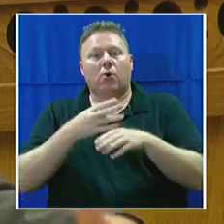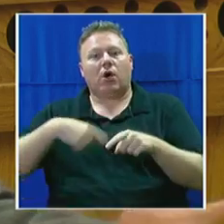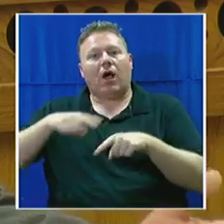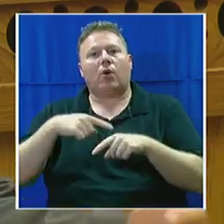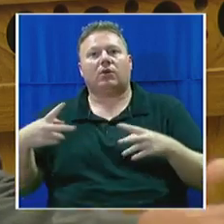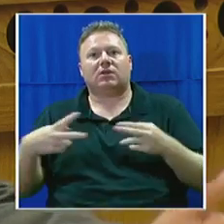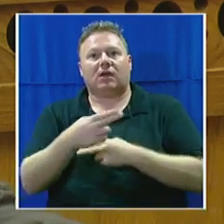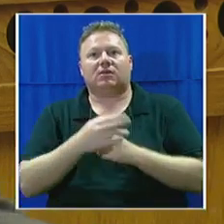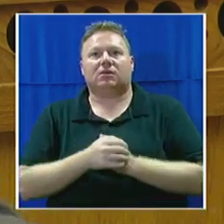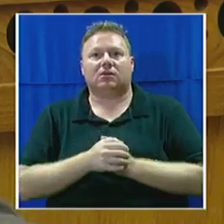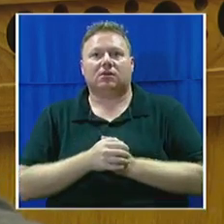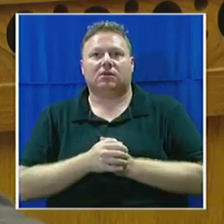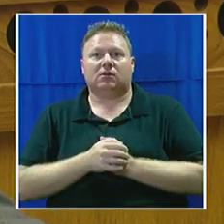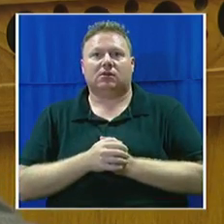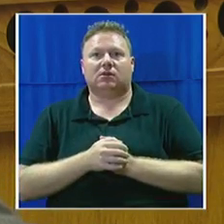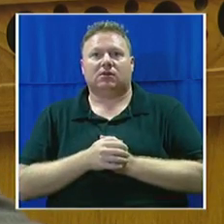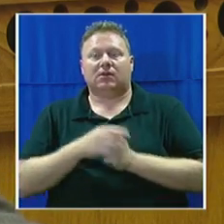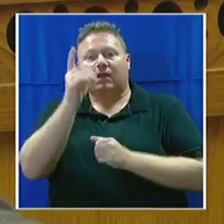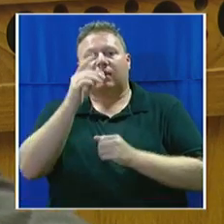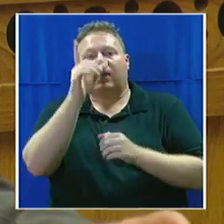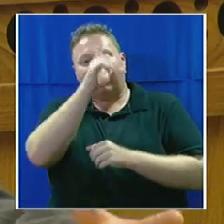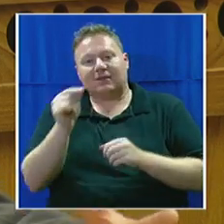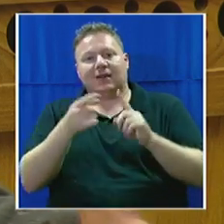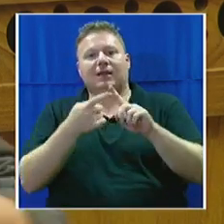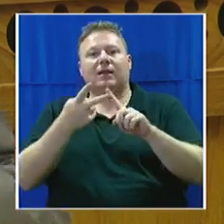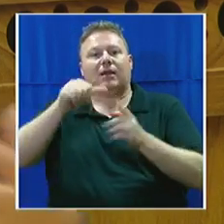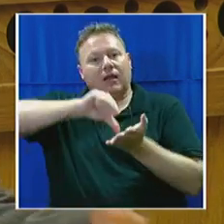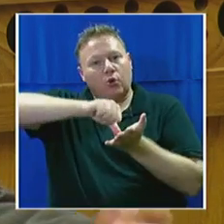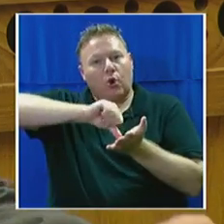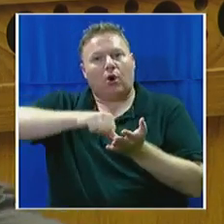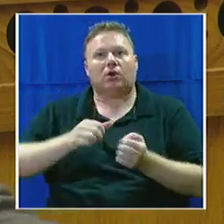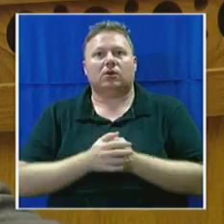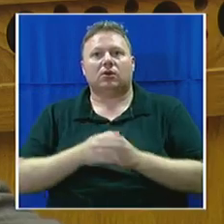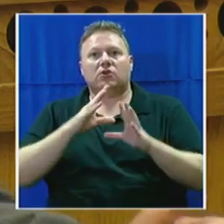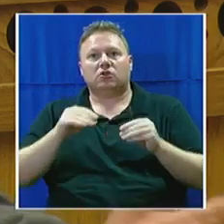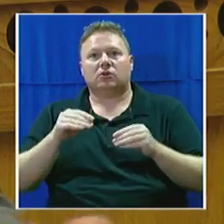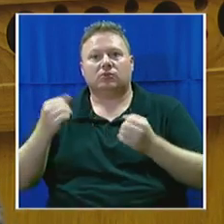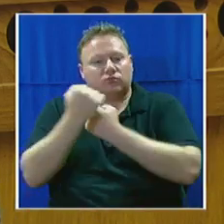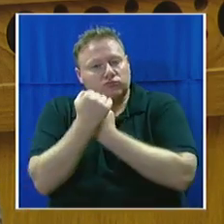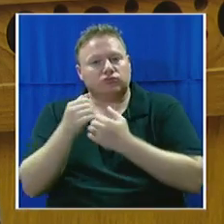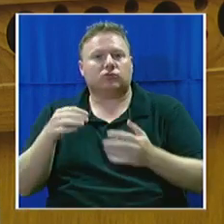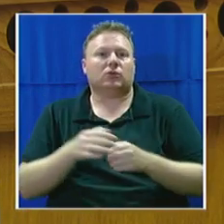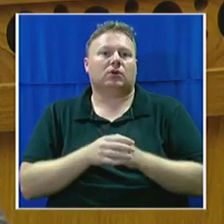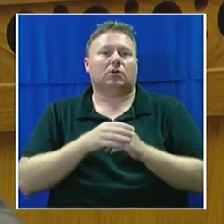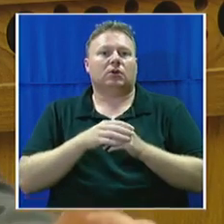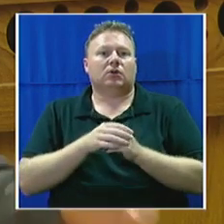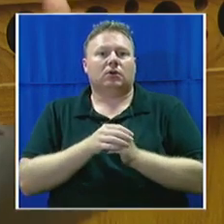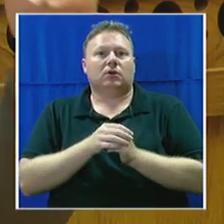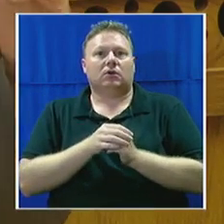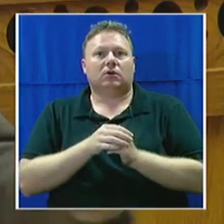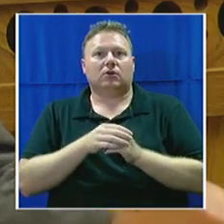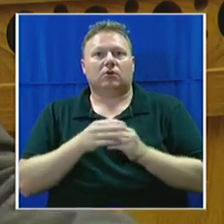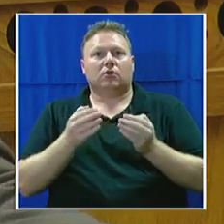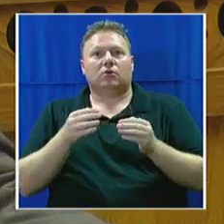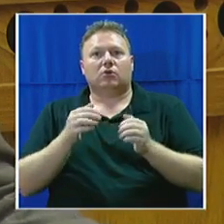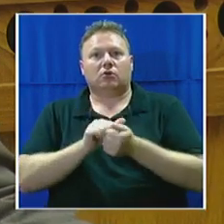being encouraged, citizens in Italy and Iran avoiding physical contact, sports being closed down. And